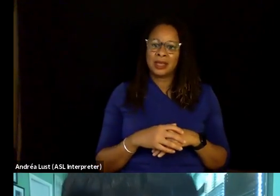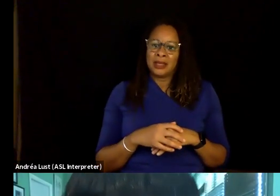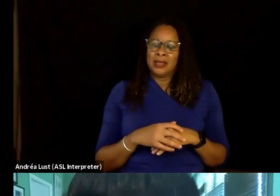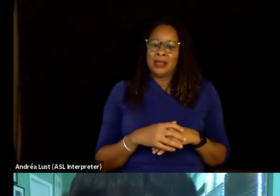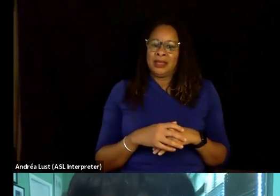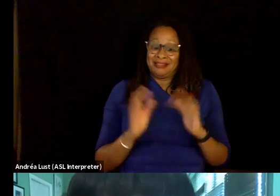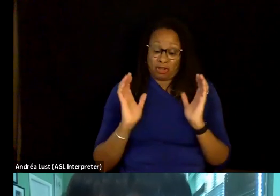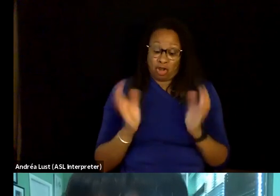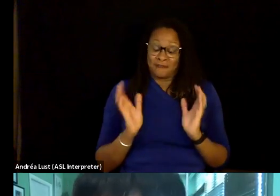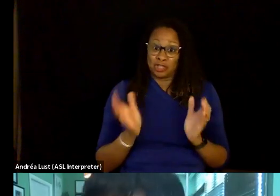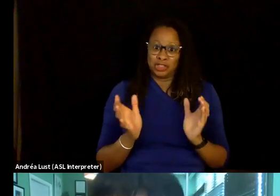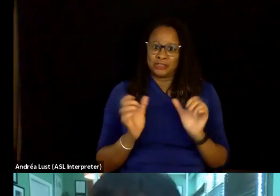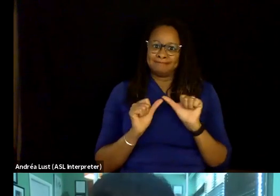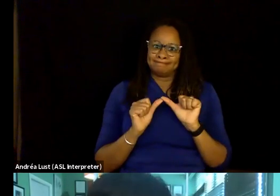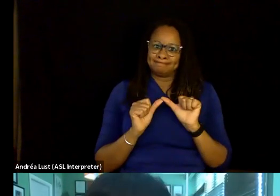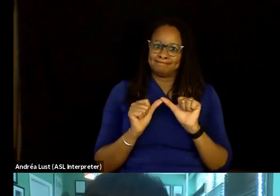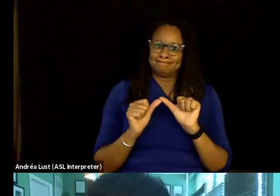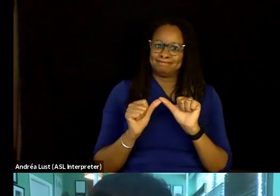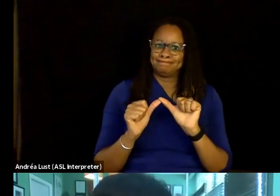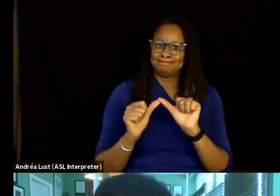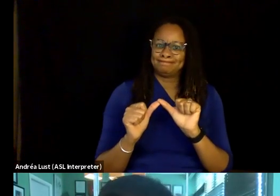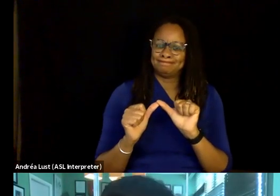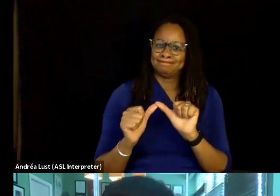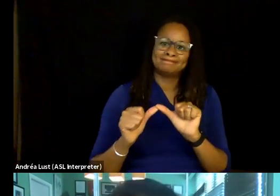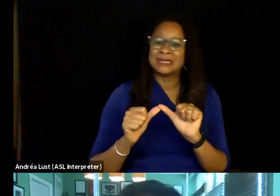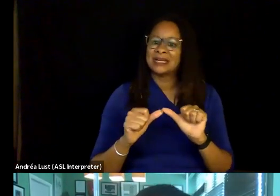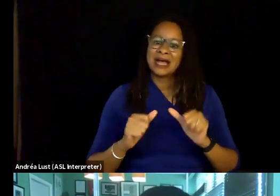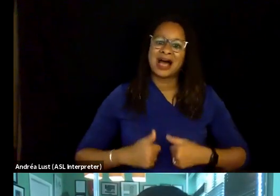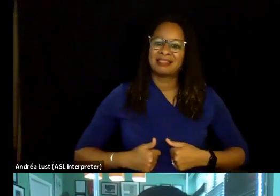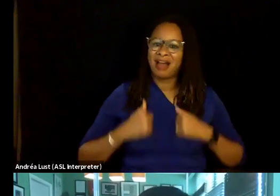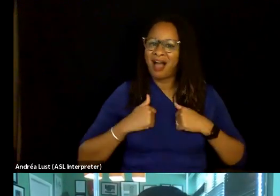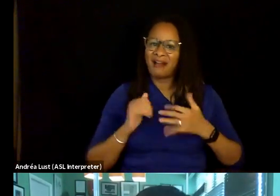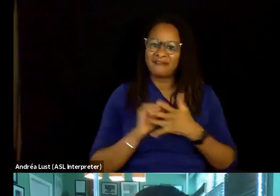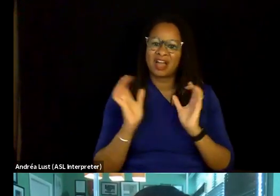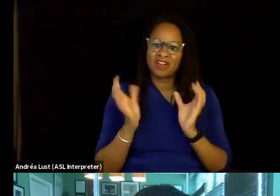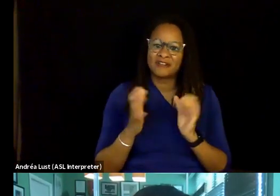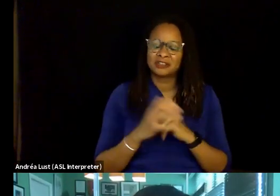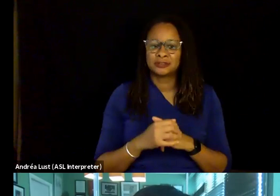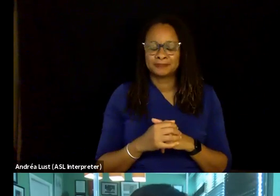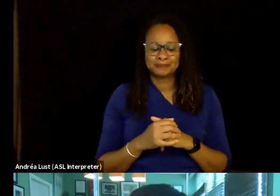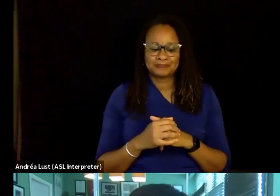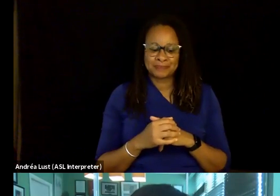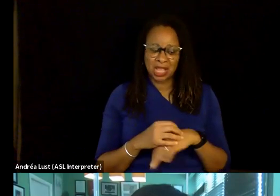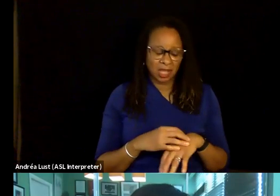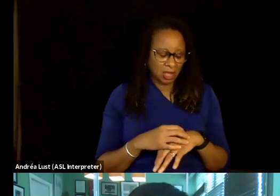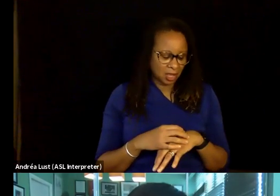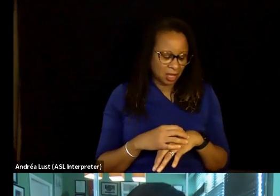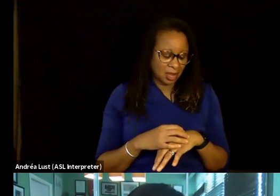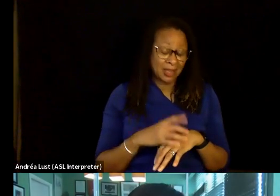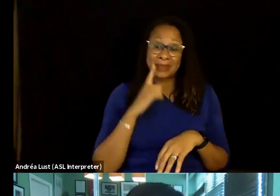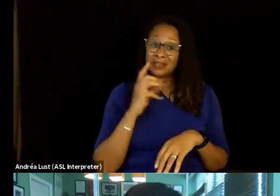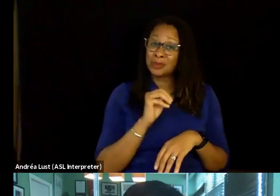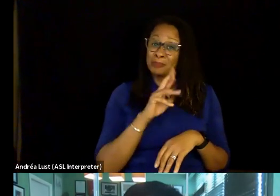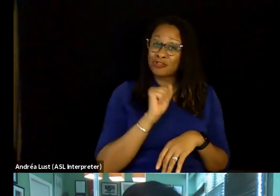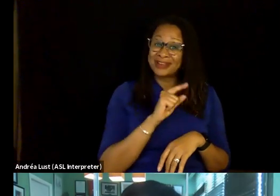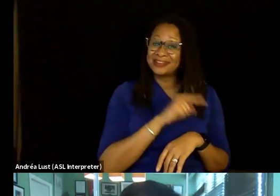conversation alive, right? Because I think what this film does well, and that's largely because of Maria, is she really unpacks